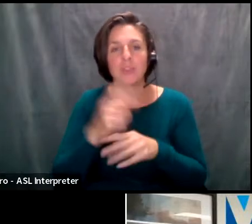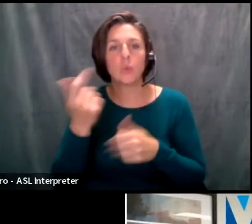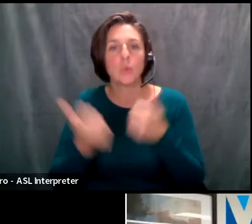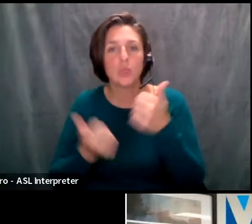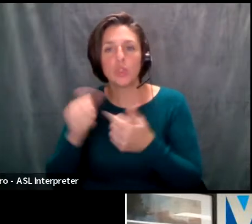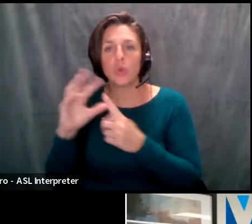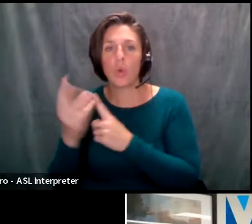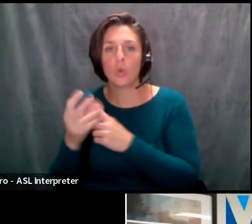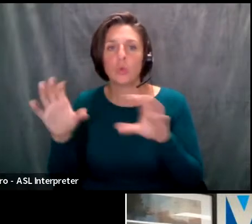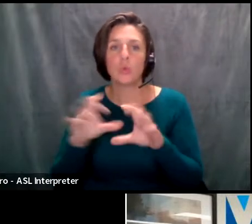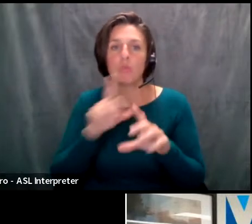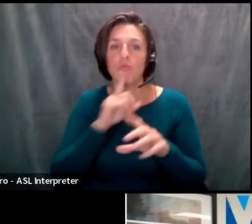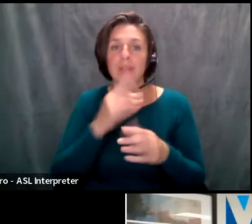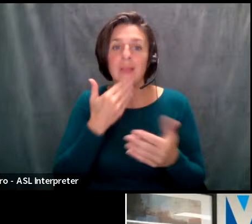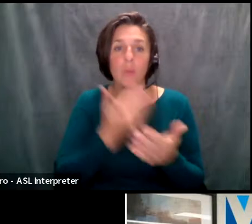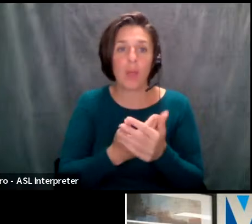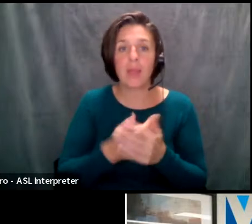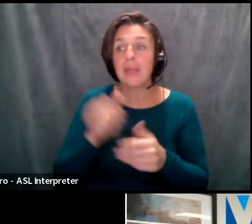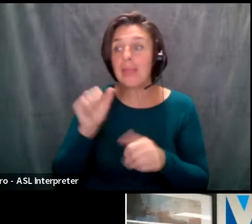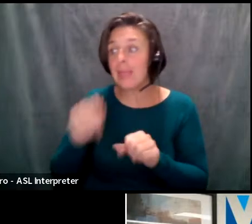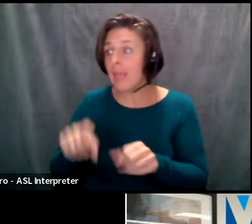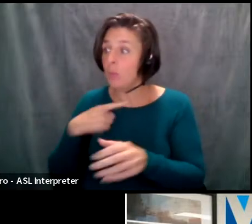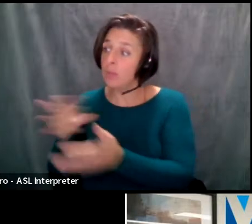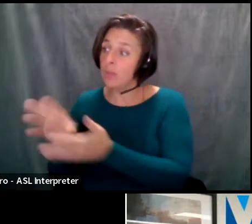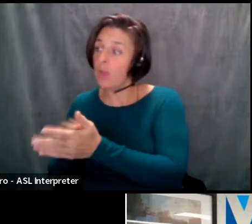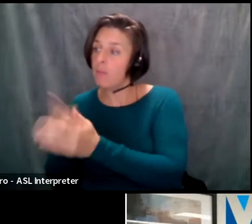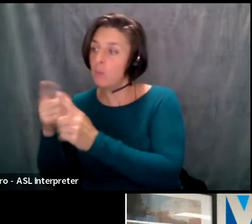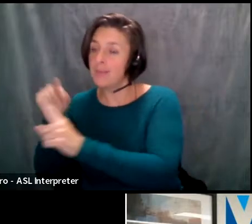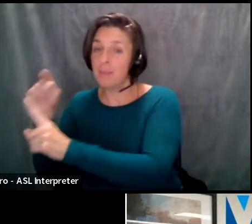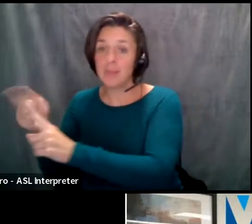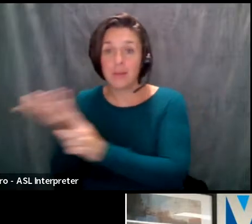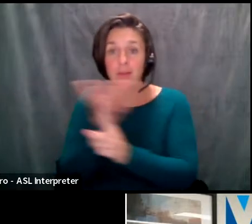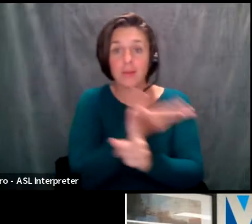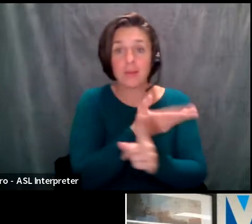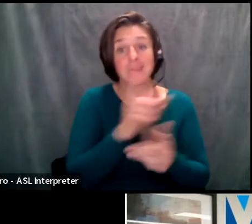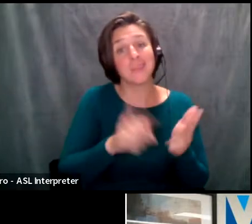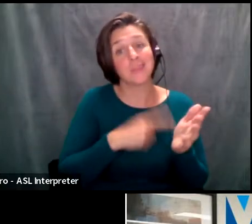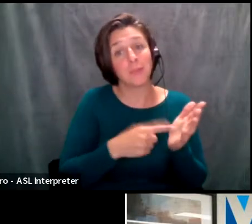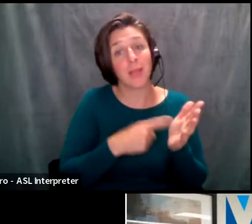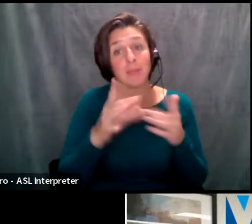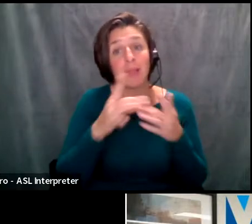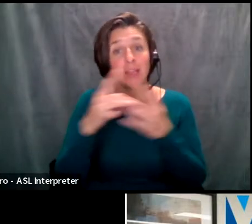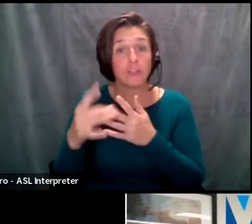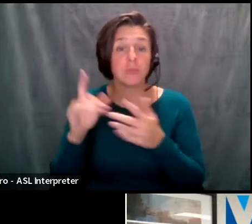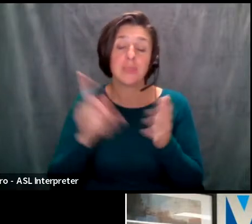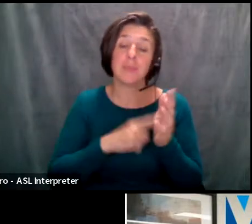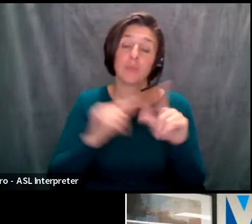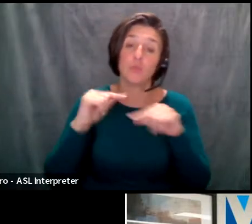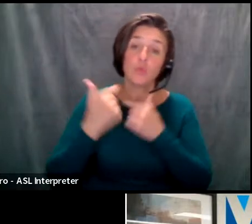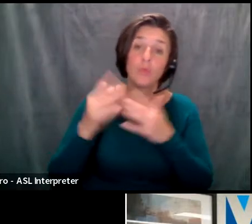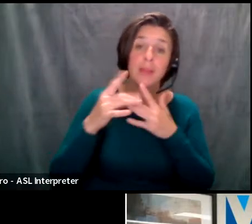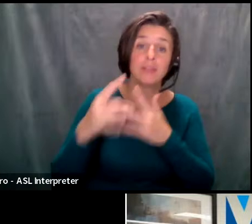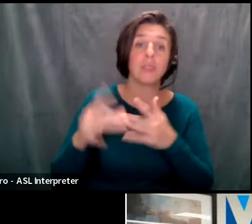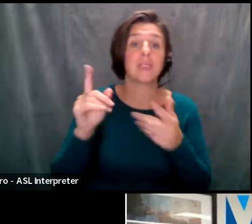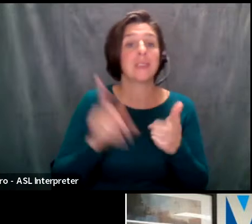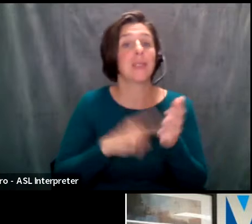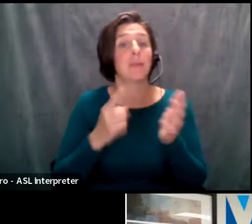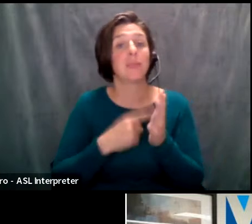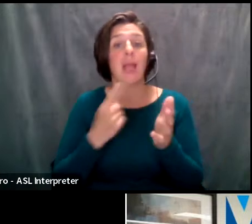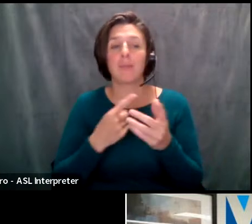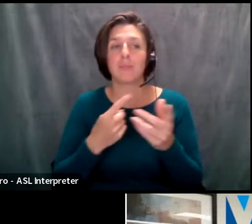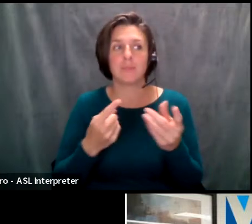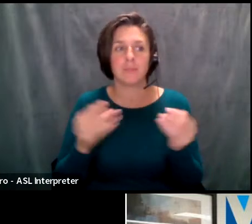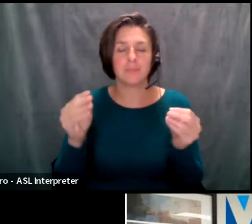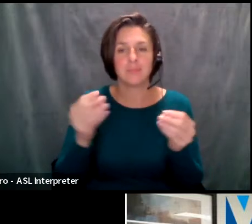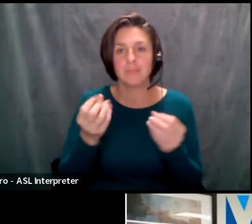we duplicate or replicate what's happening? And sometimes it is leadership, sometimes it's group leadership, sometimes it's a combination of items.